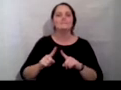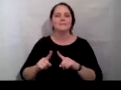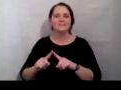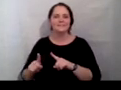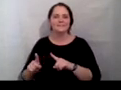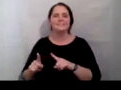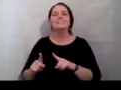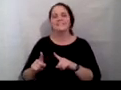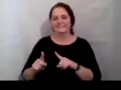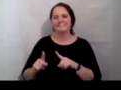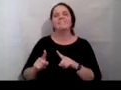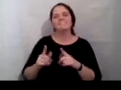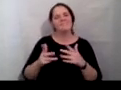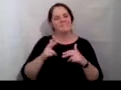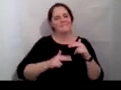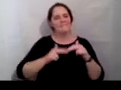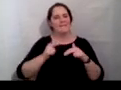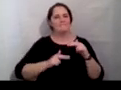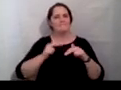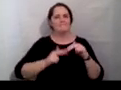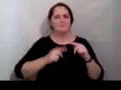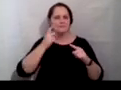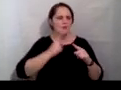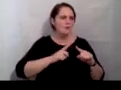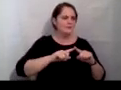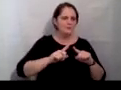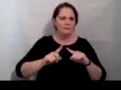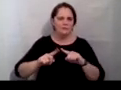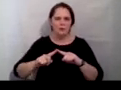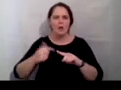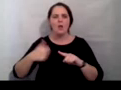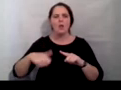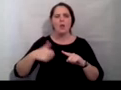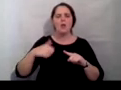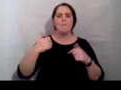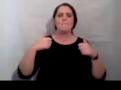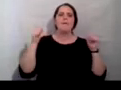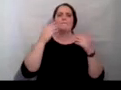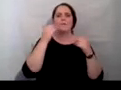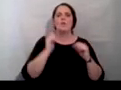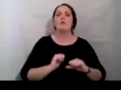and working through as she developed what I later call this signature style.